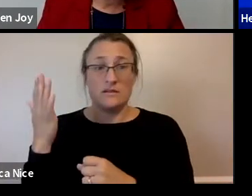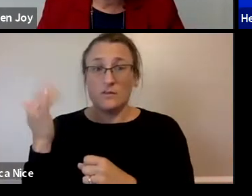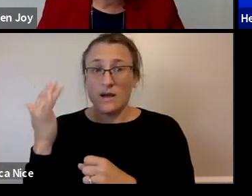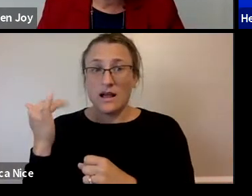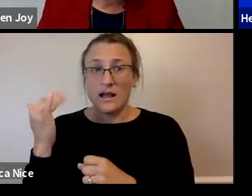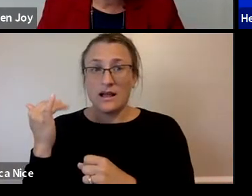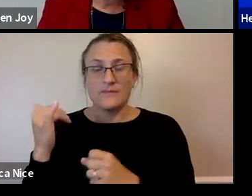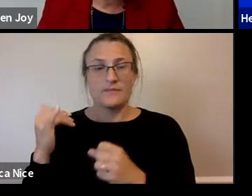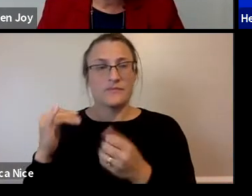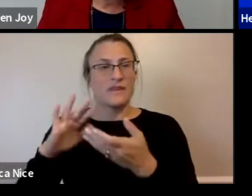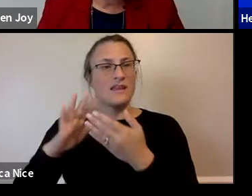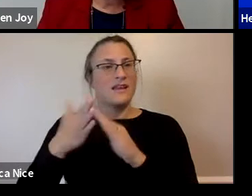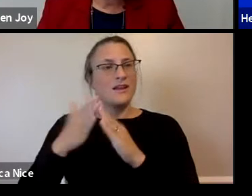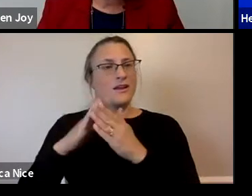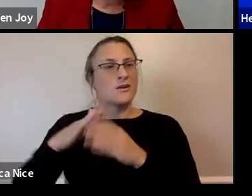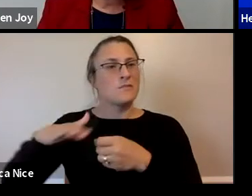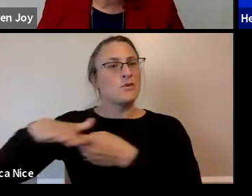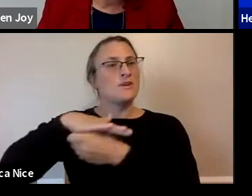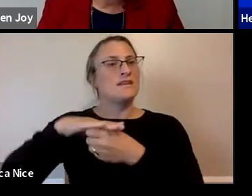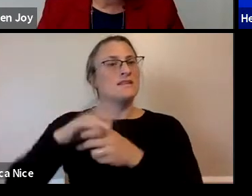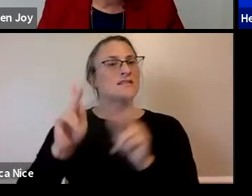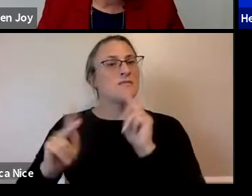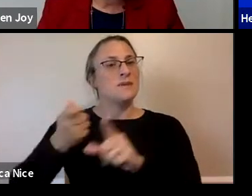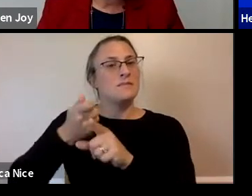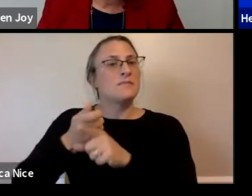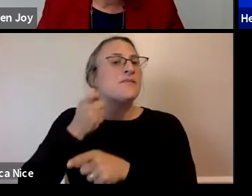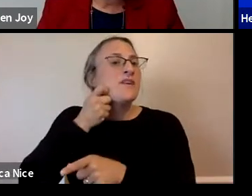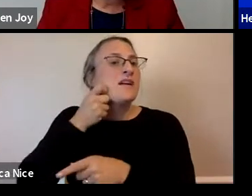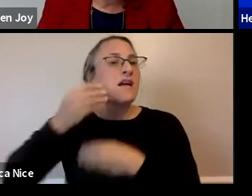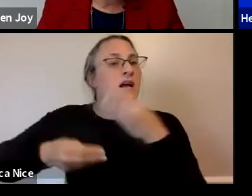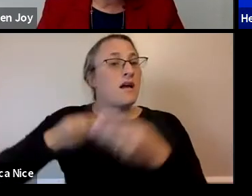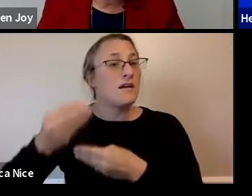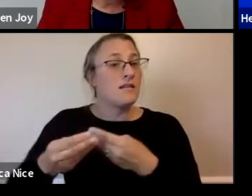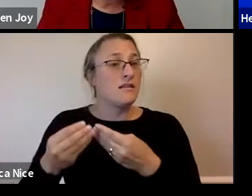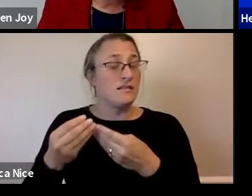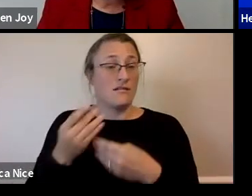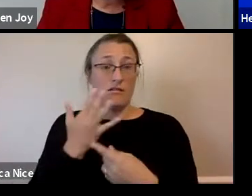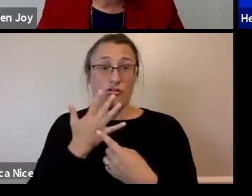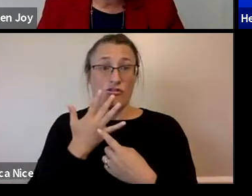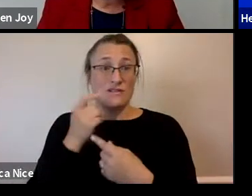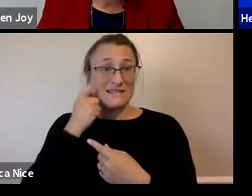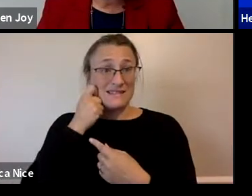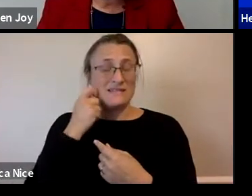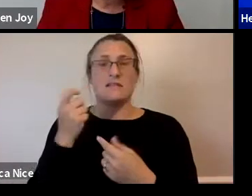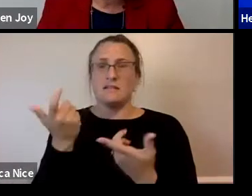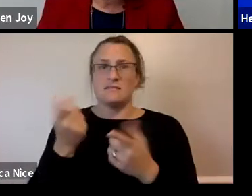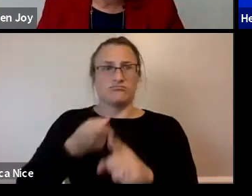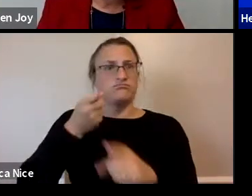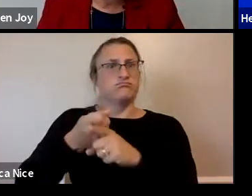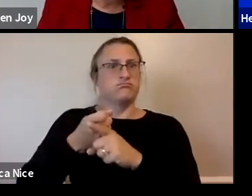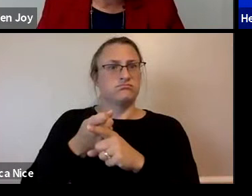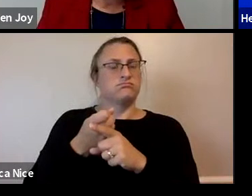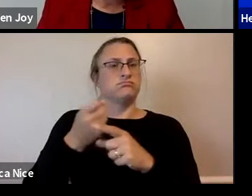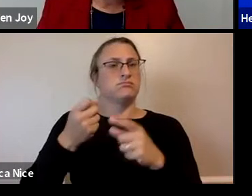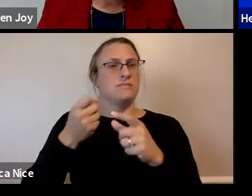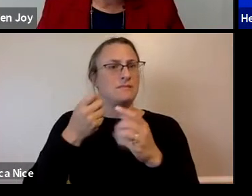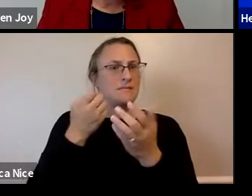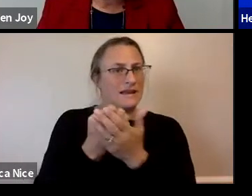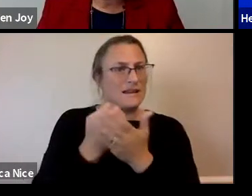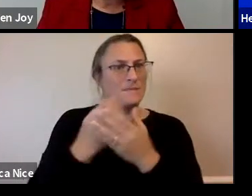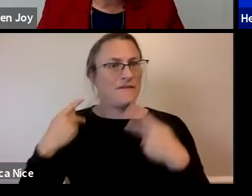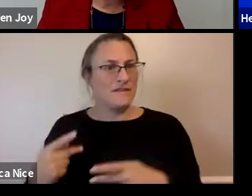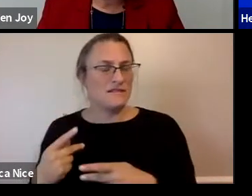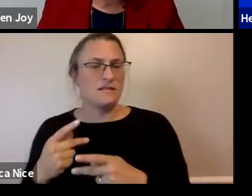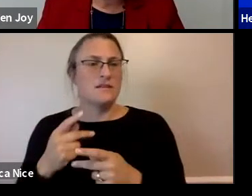color have been disproportionately affected both physically and economically. The proposed air train could